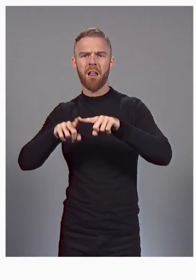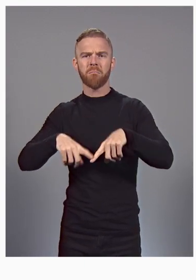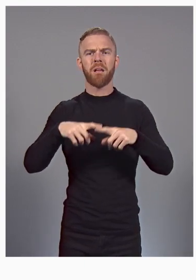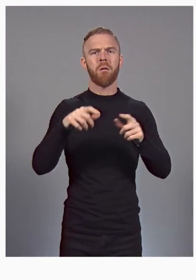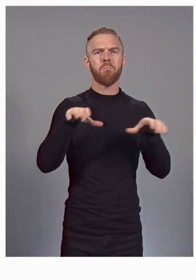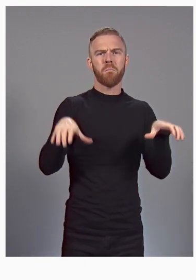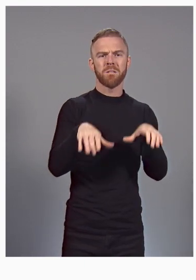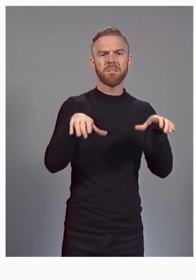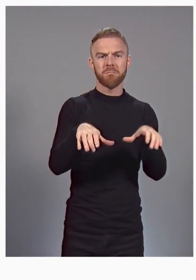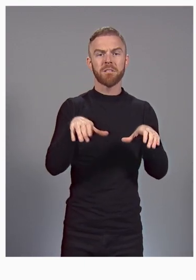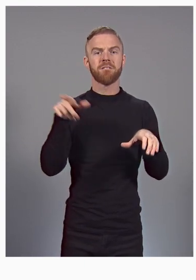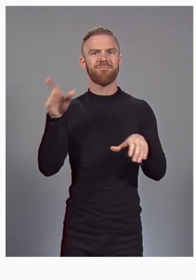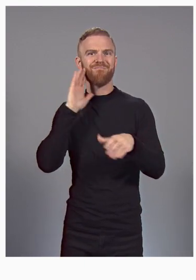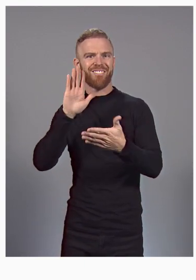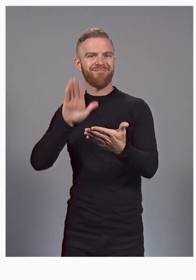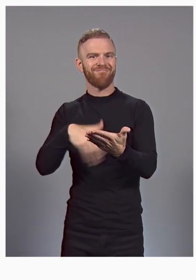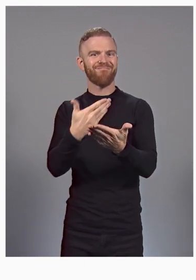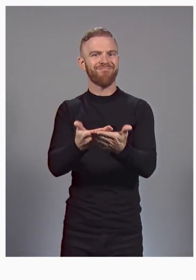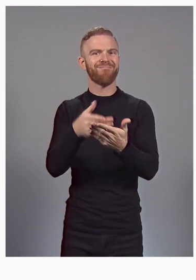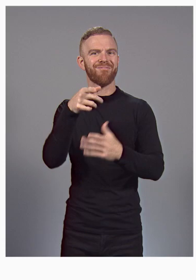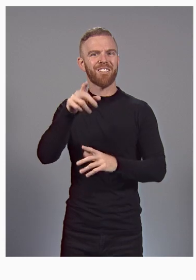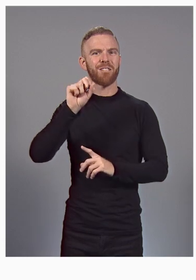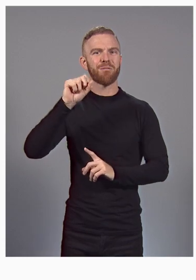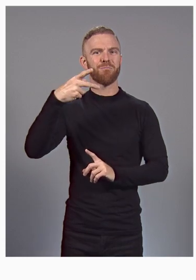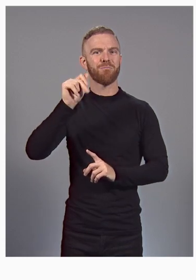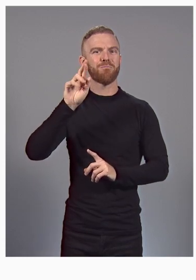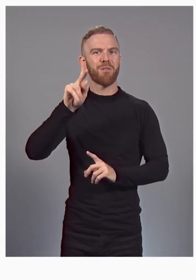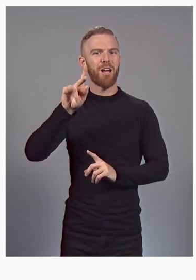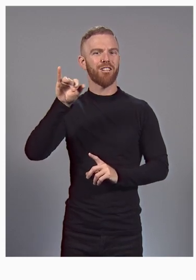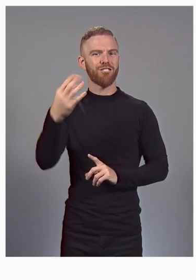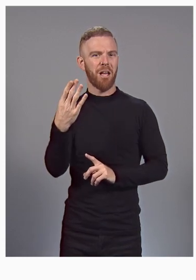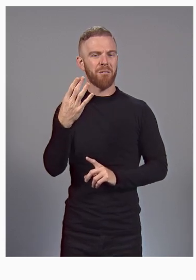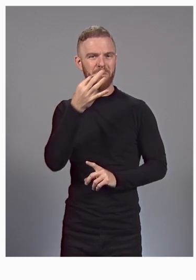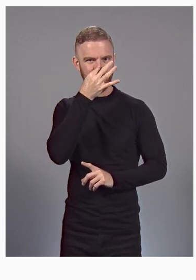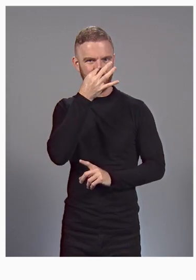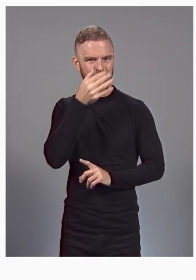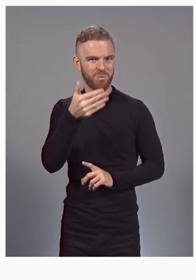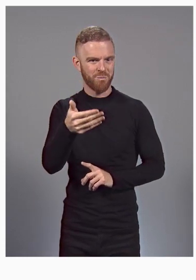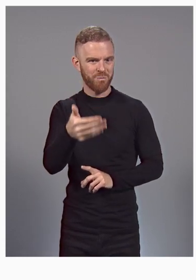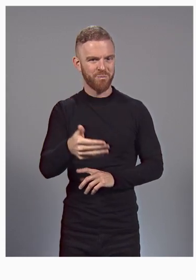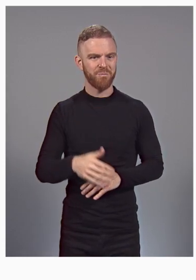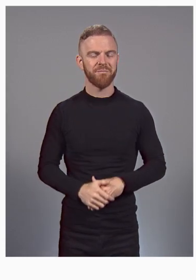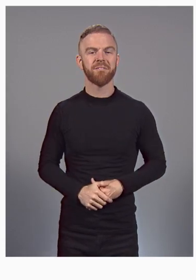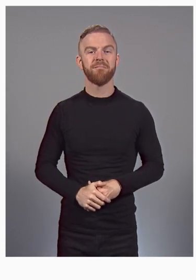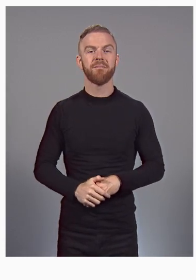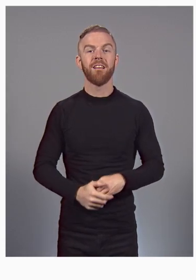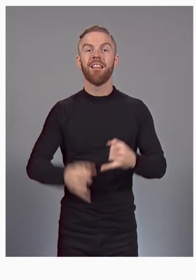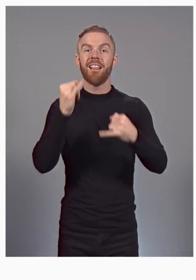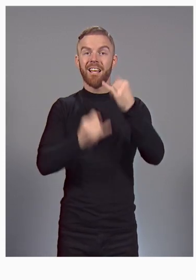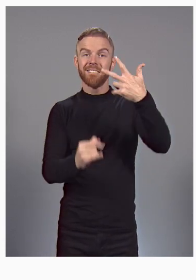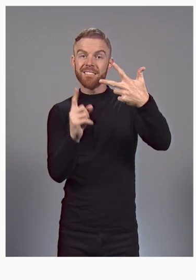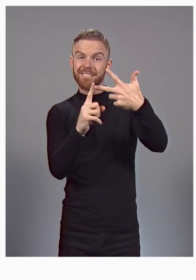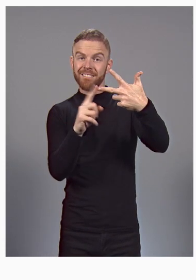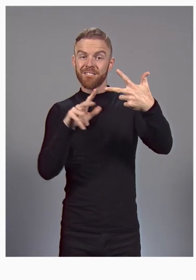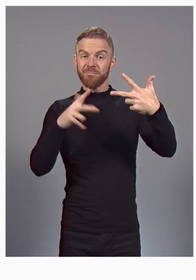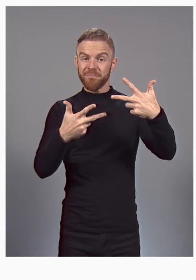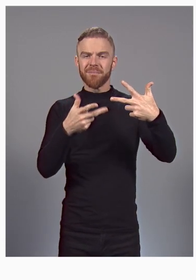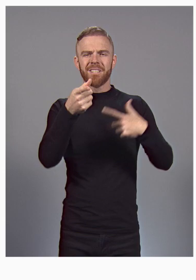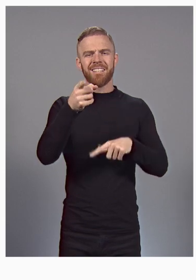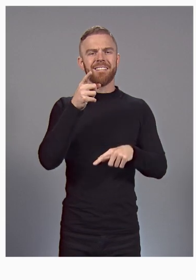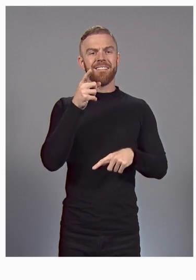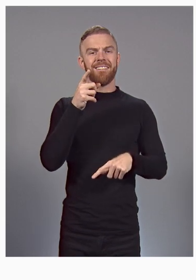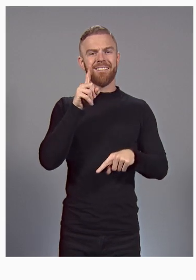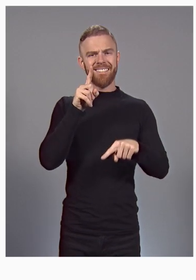those services. That's coming to a Spark job soon. Lastly, you can't act on